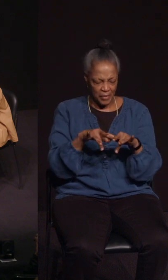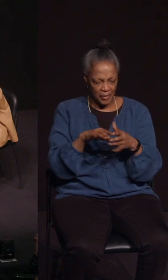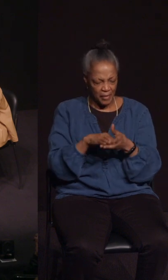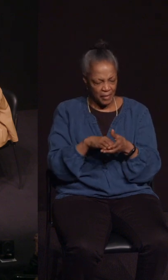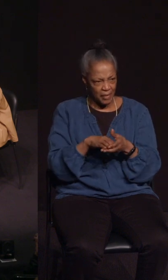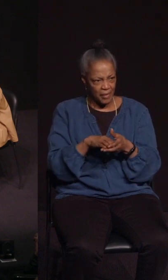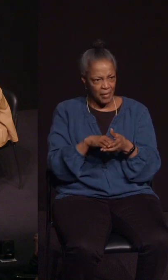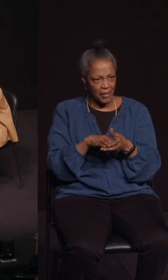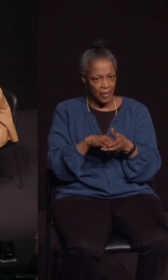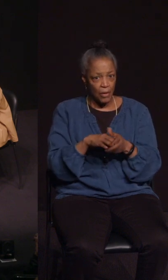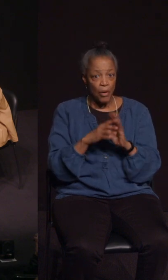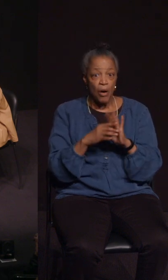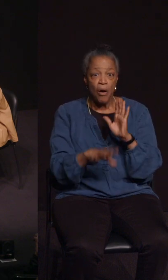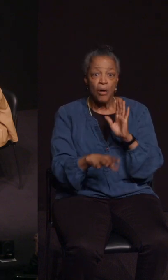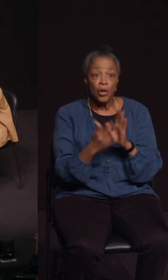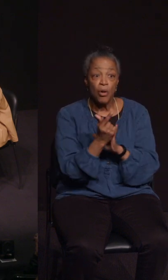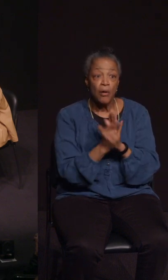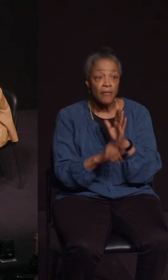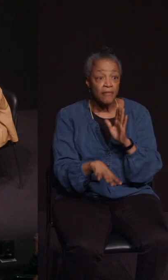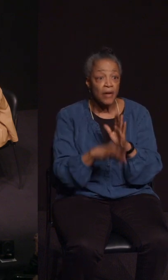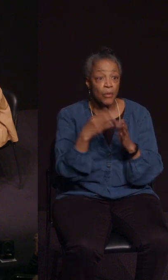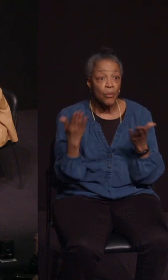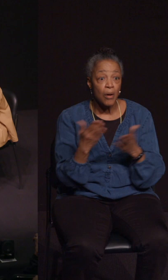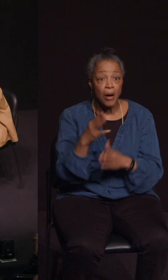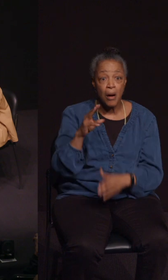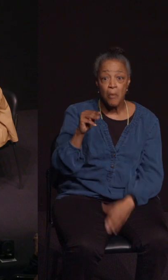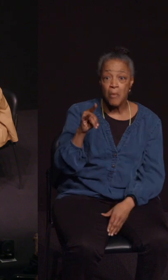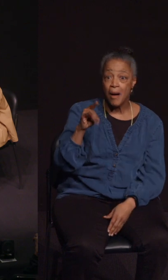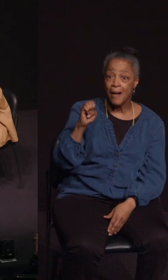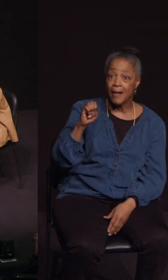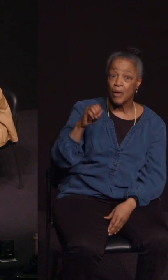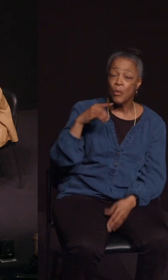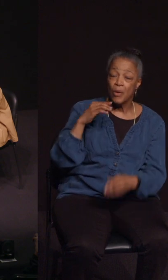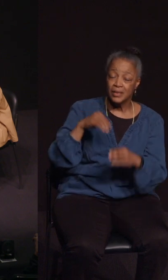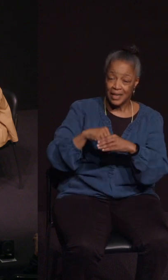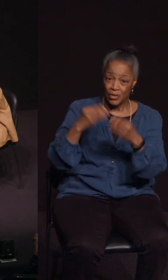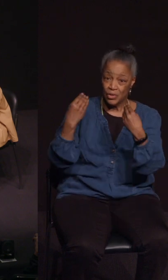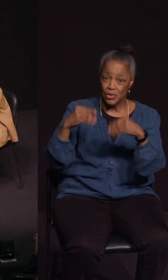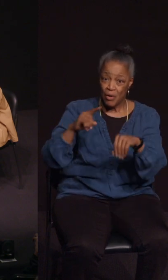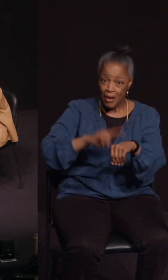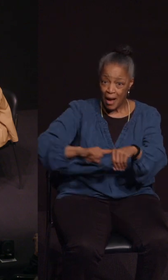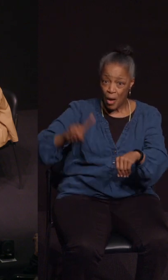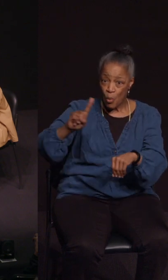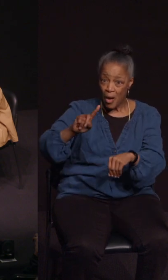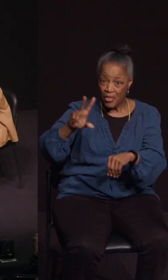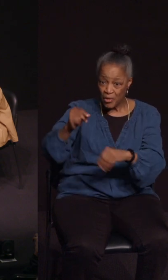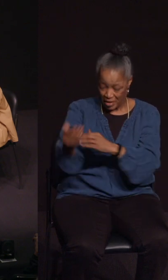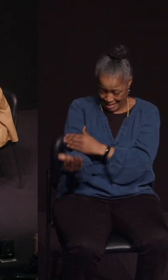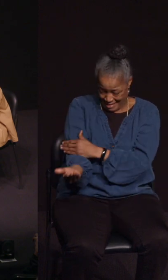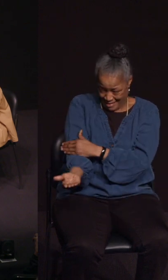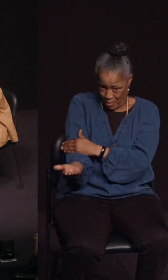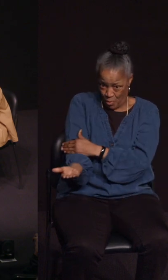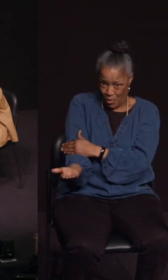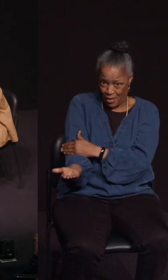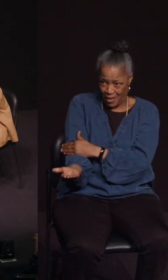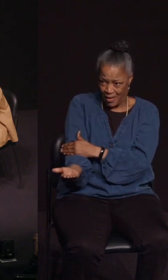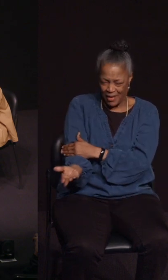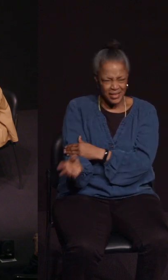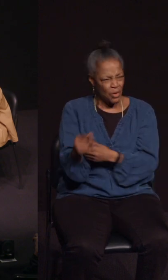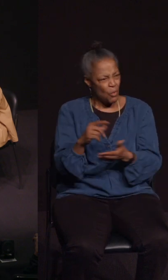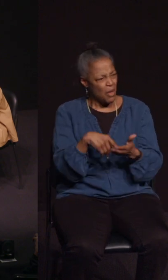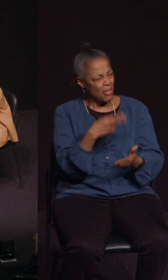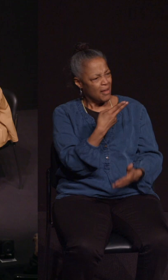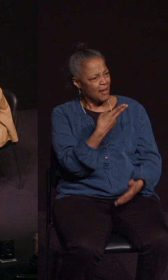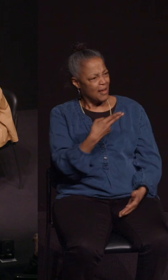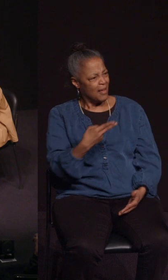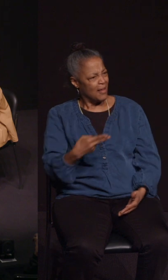what he come to find was Mike was in the store 1:30 that morning. He like, what the hell? That's